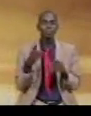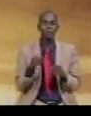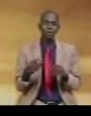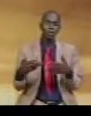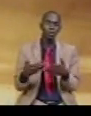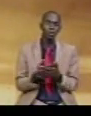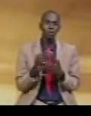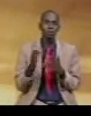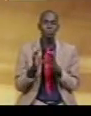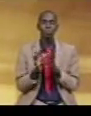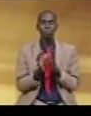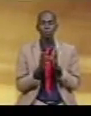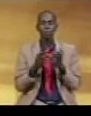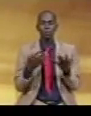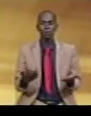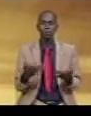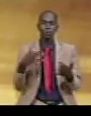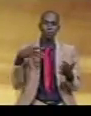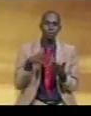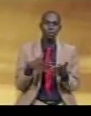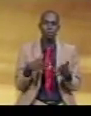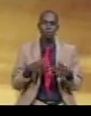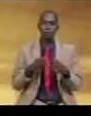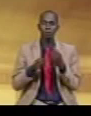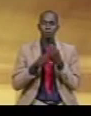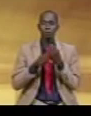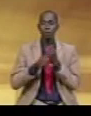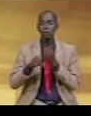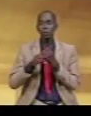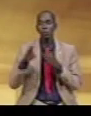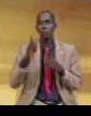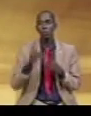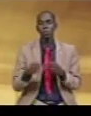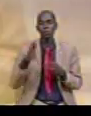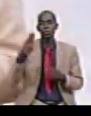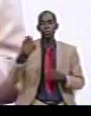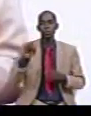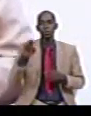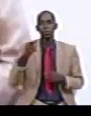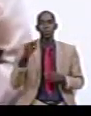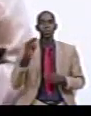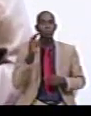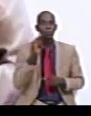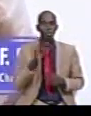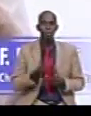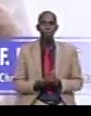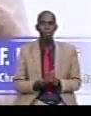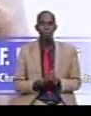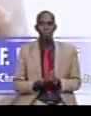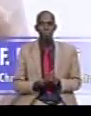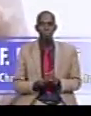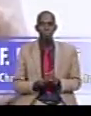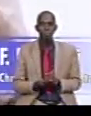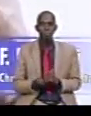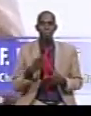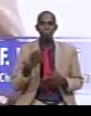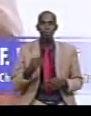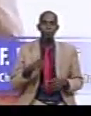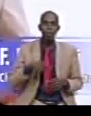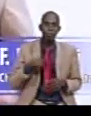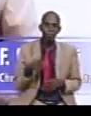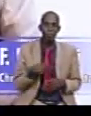Bible published by the Bible Society of Nigeria. The General Secretary